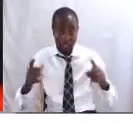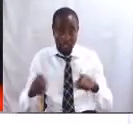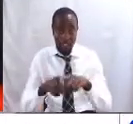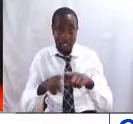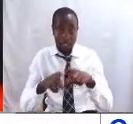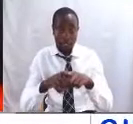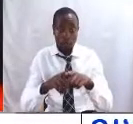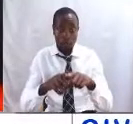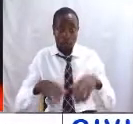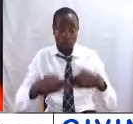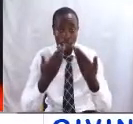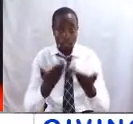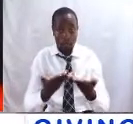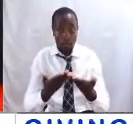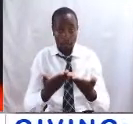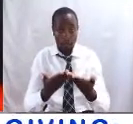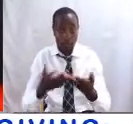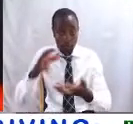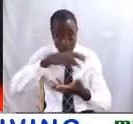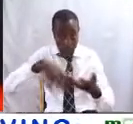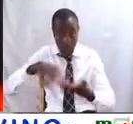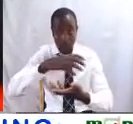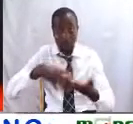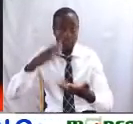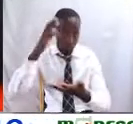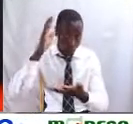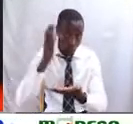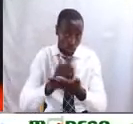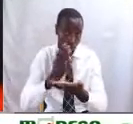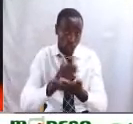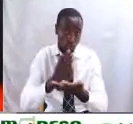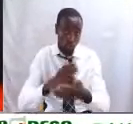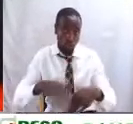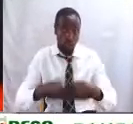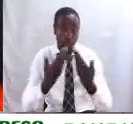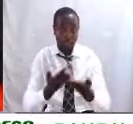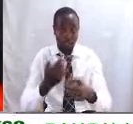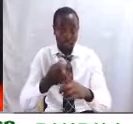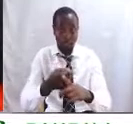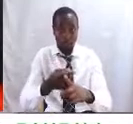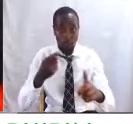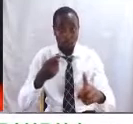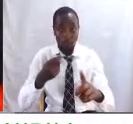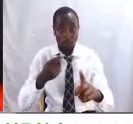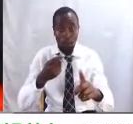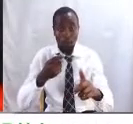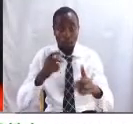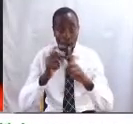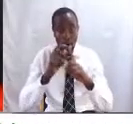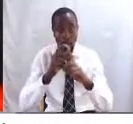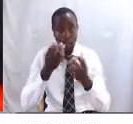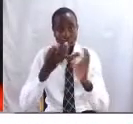giving. He mixes us and brings us from the light of the world or the word of